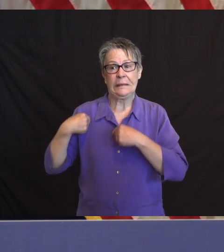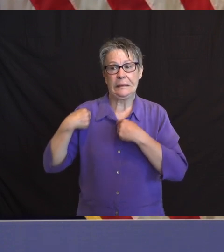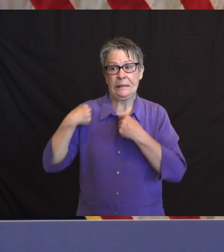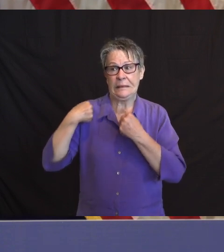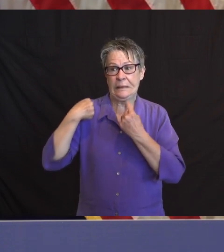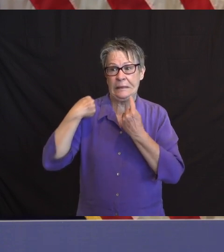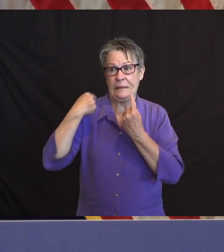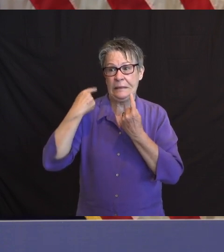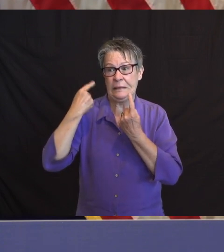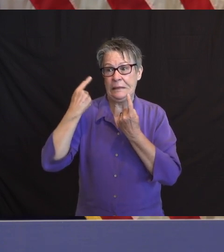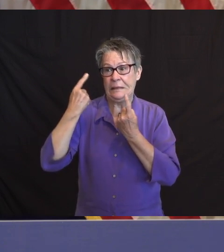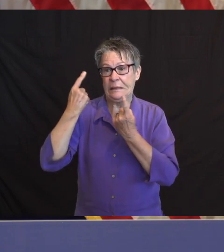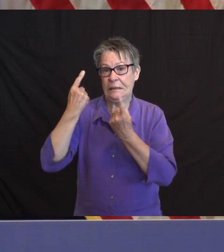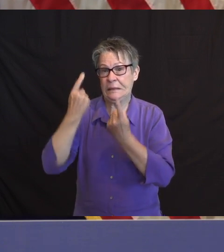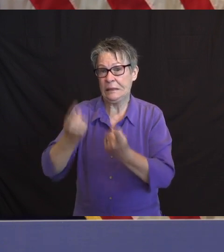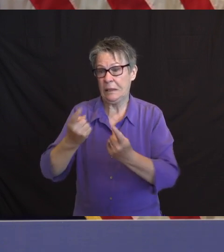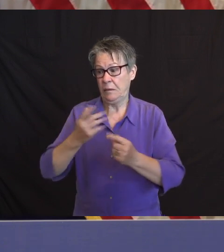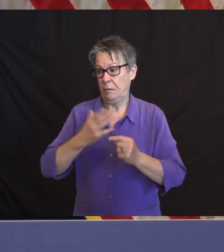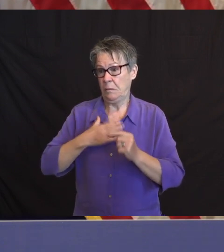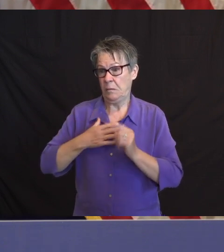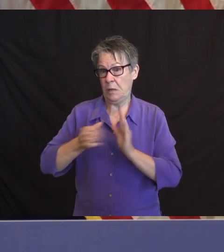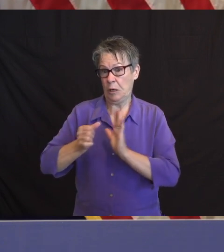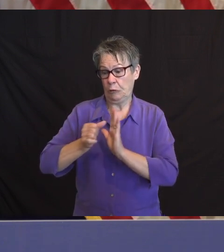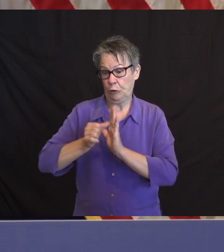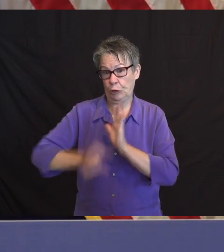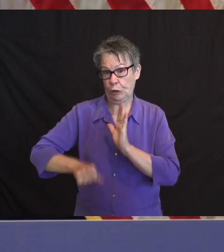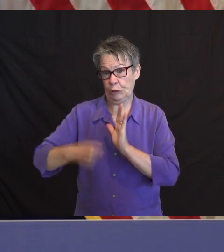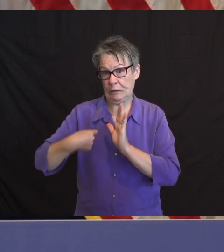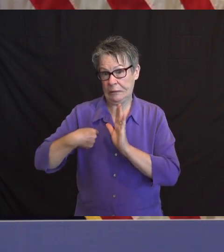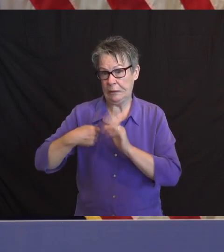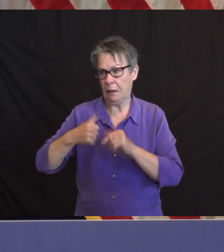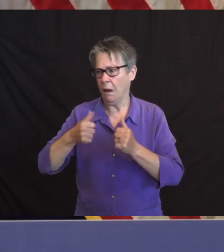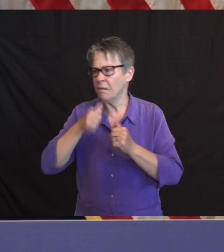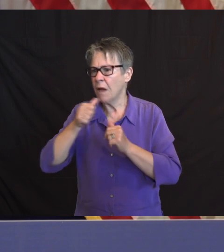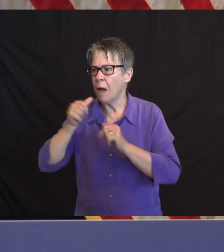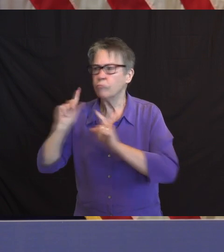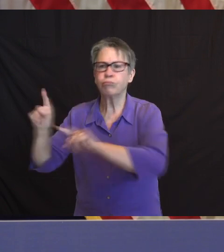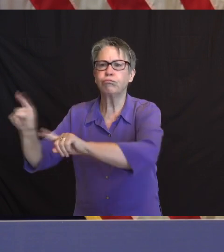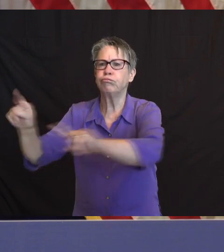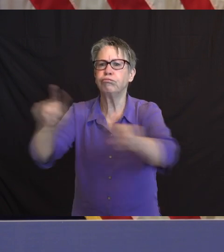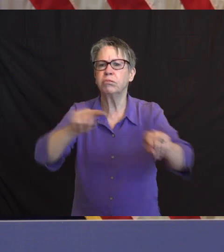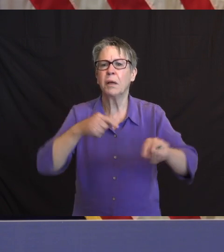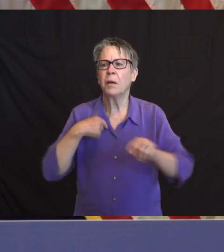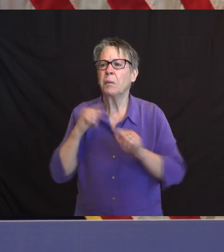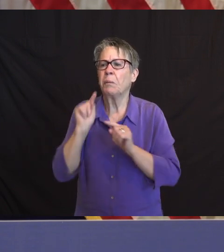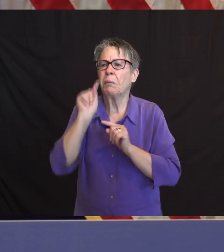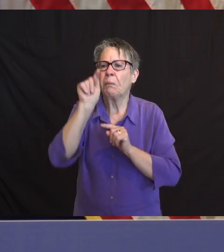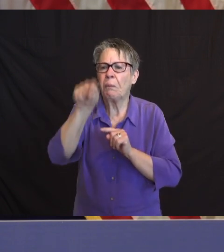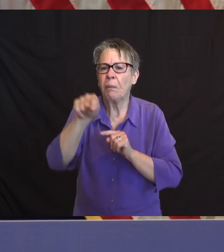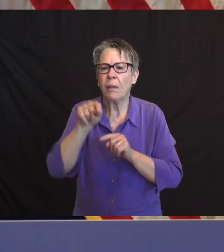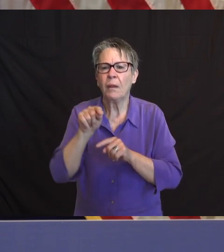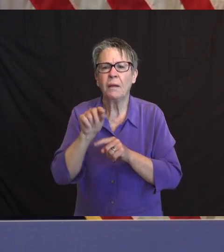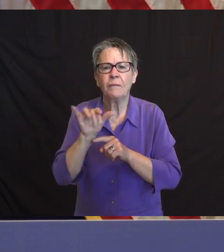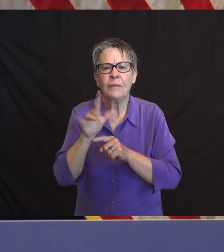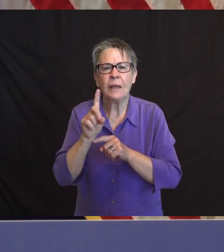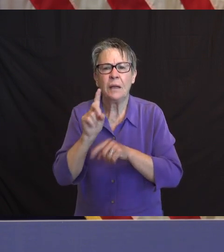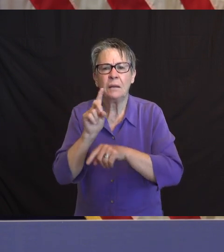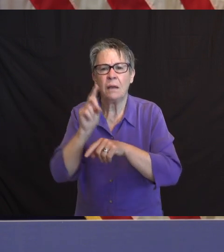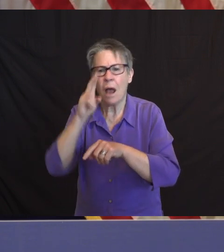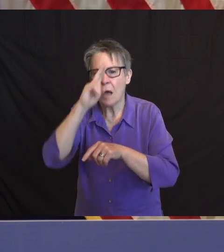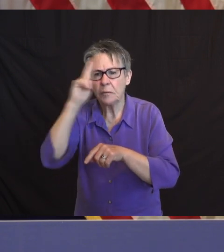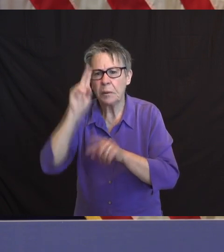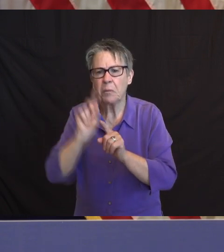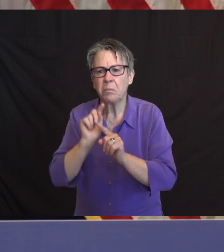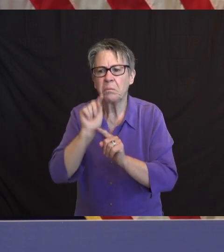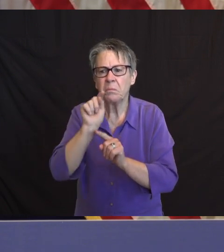together in Edison, Secaucus, Atlantic City. We did East Orange General Hospital. We've gone for